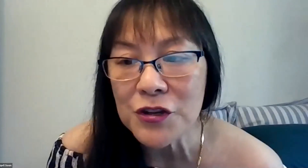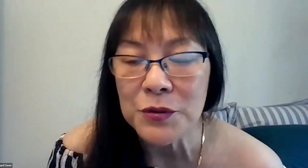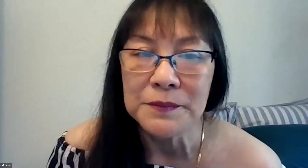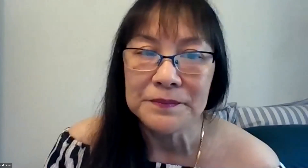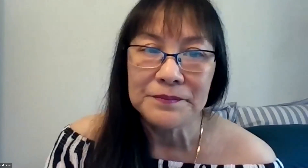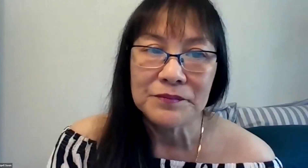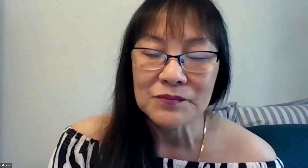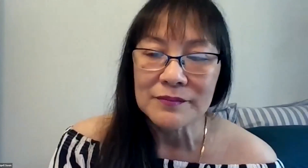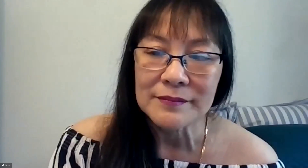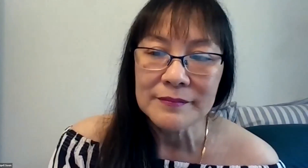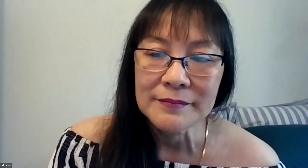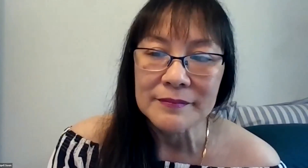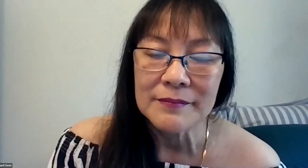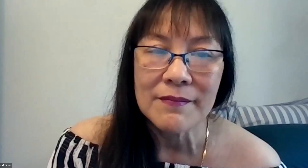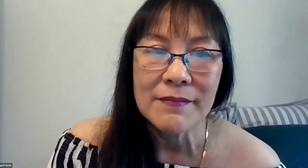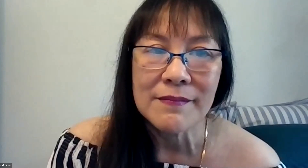to do.